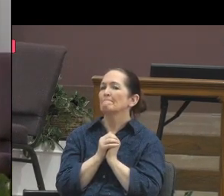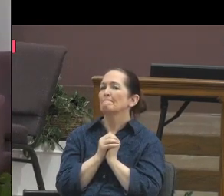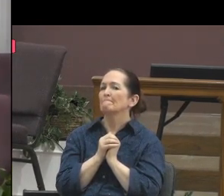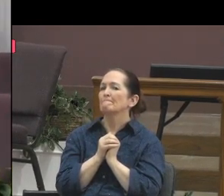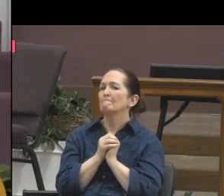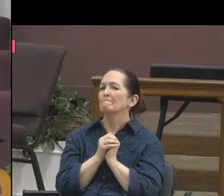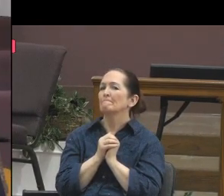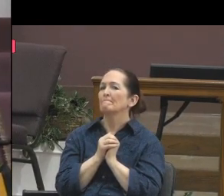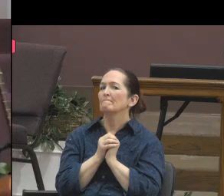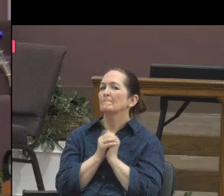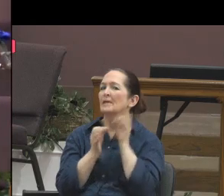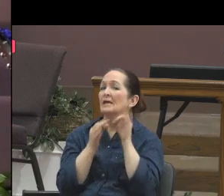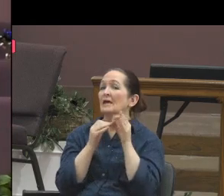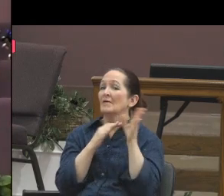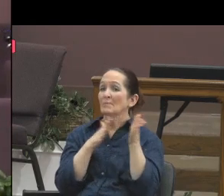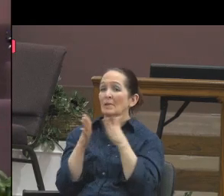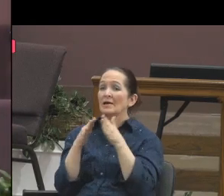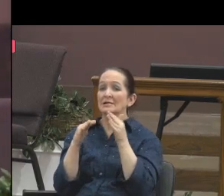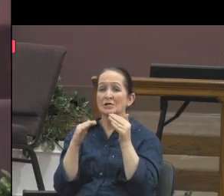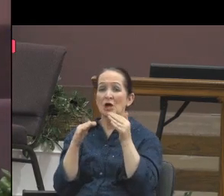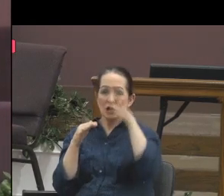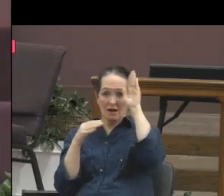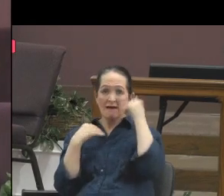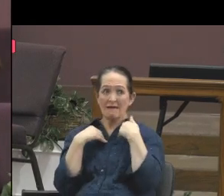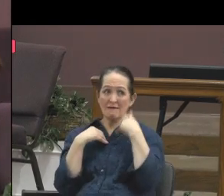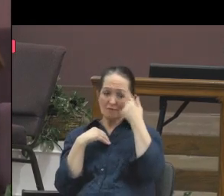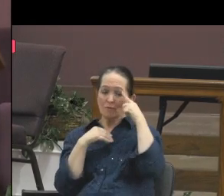if the plans that God has for them